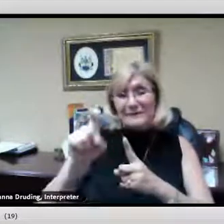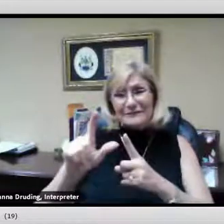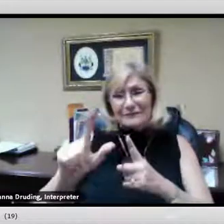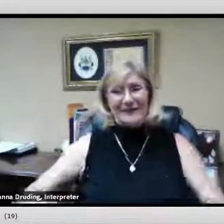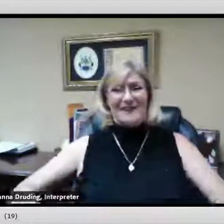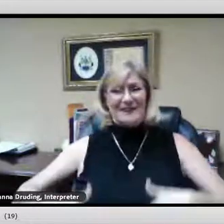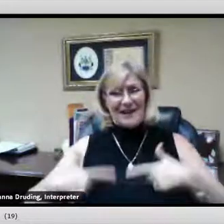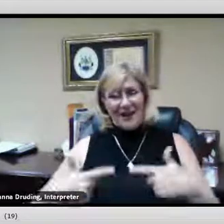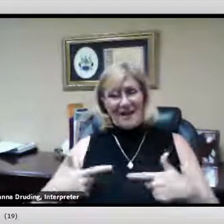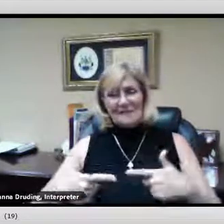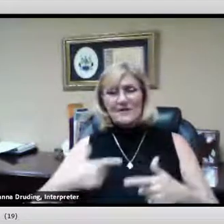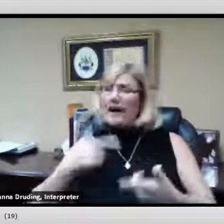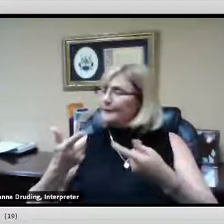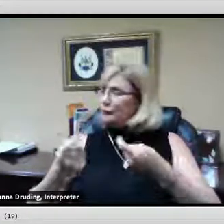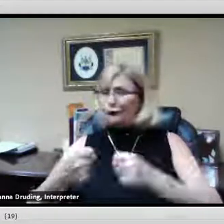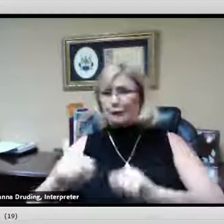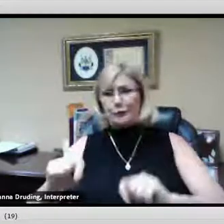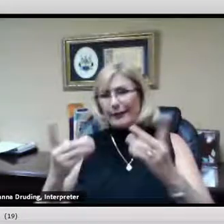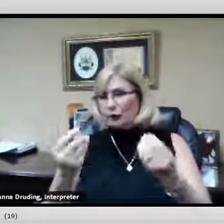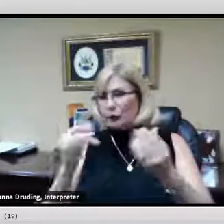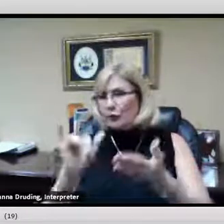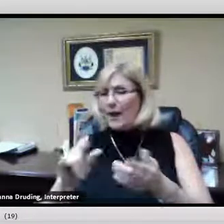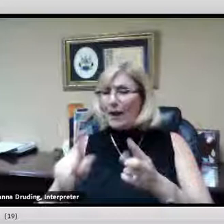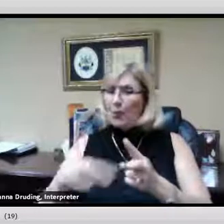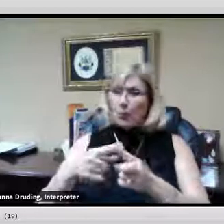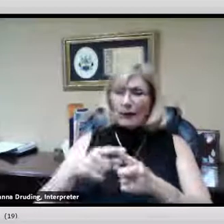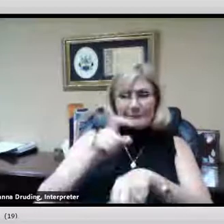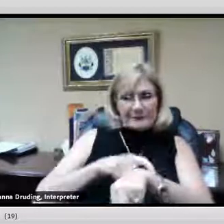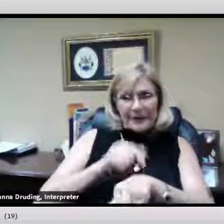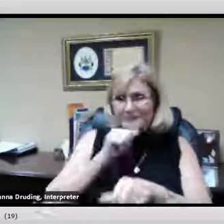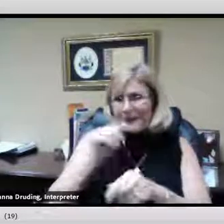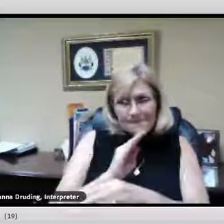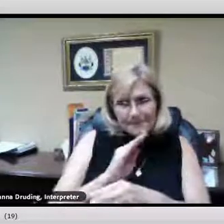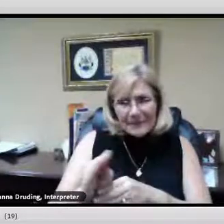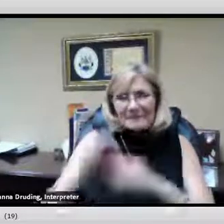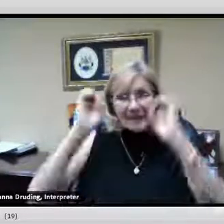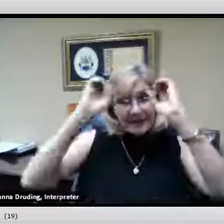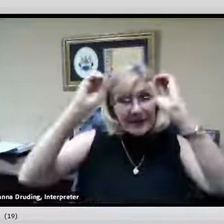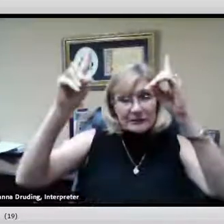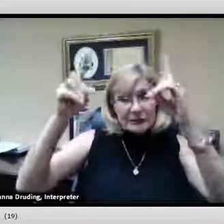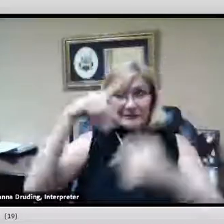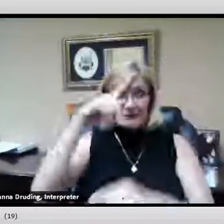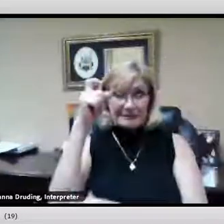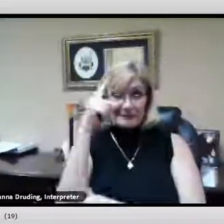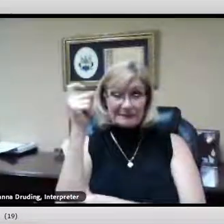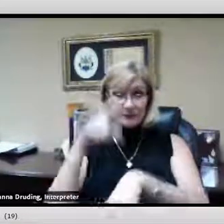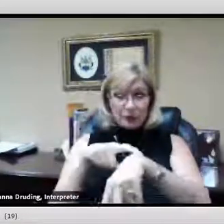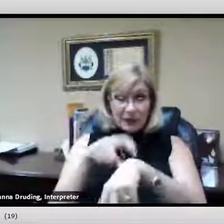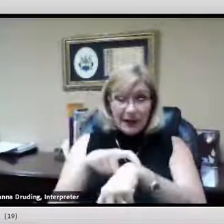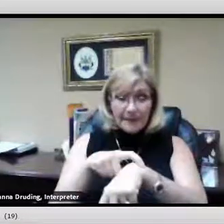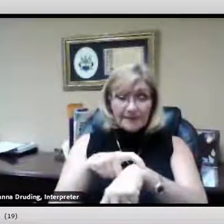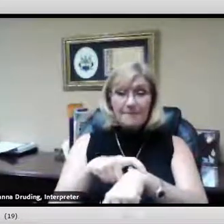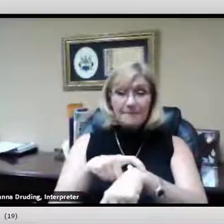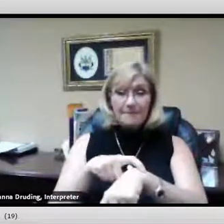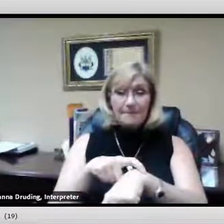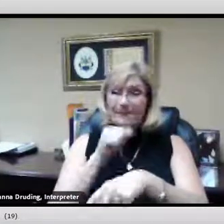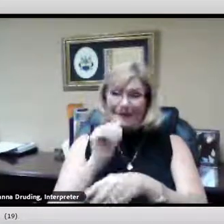thing on times when we're not so busy. In the academic library, that's in the summer. I try to do that kind of thing in the